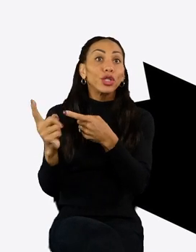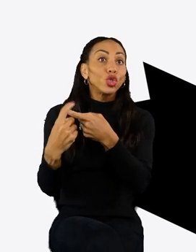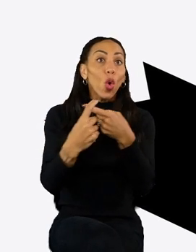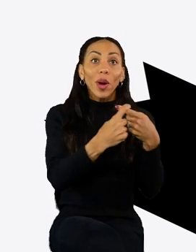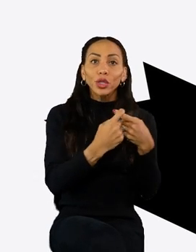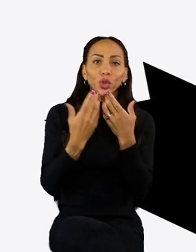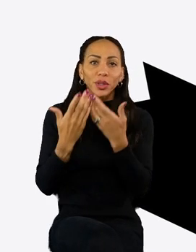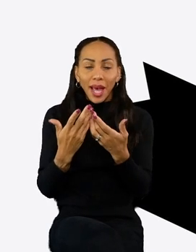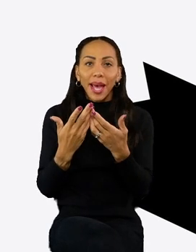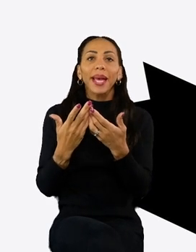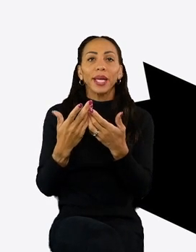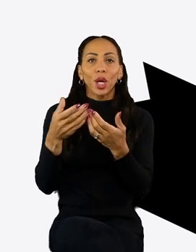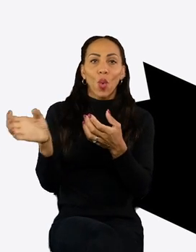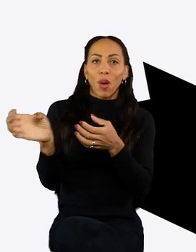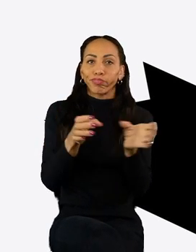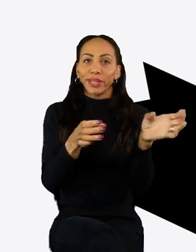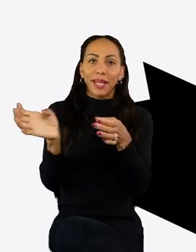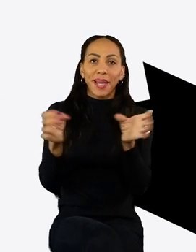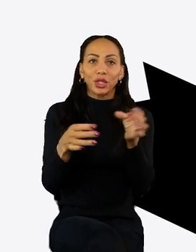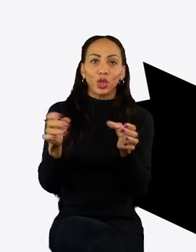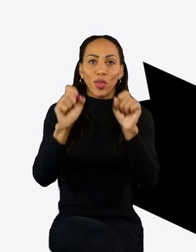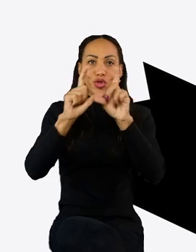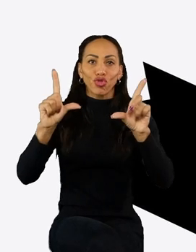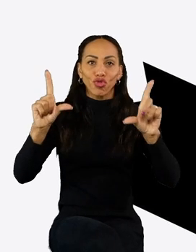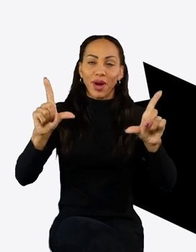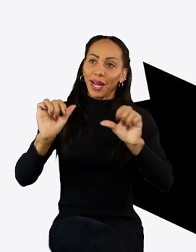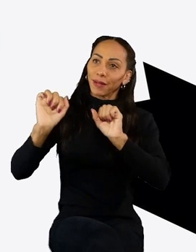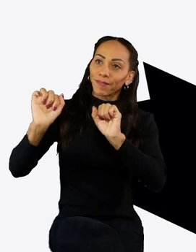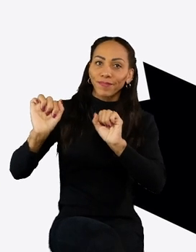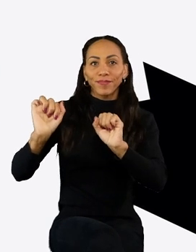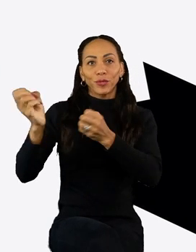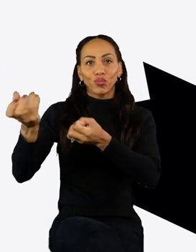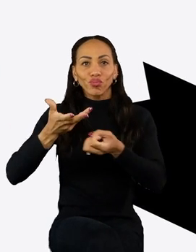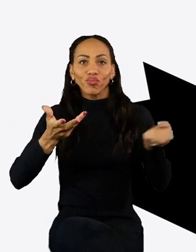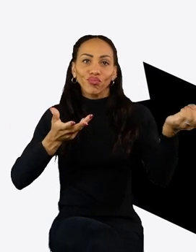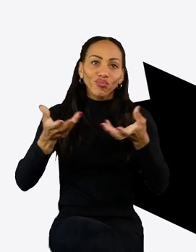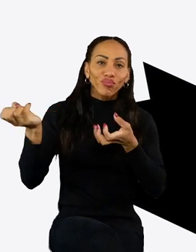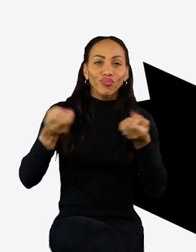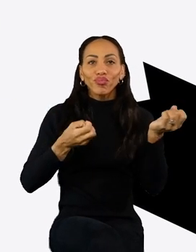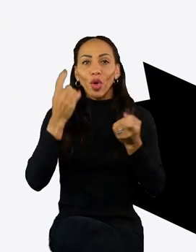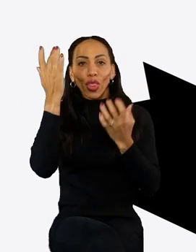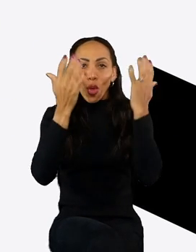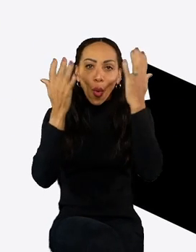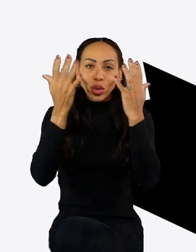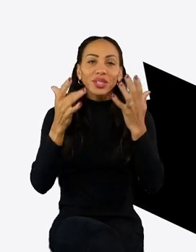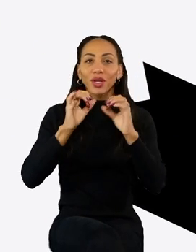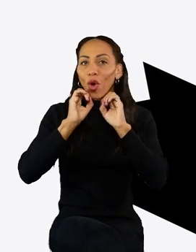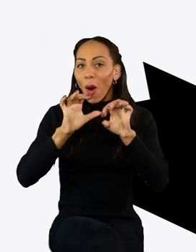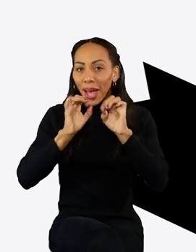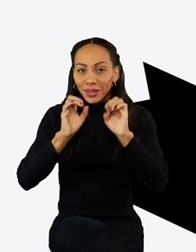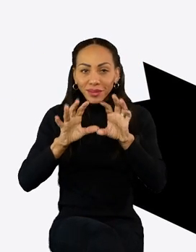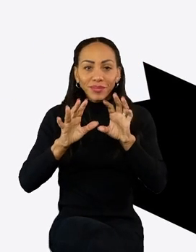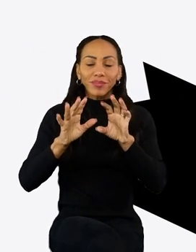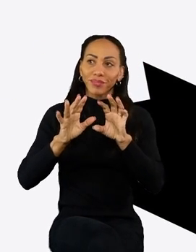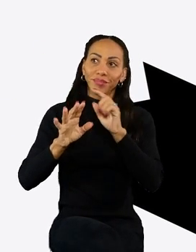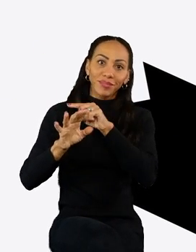partners who have joined us here today, and we can bring them up on screen and have their partners contribute some comments and